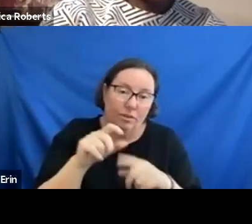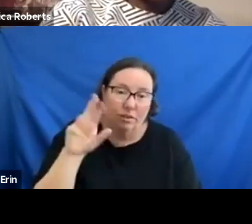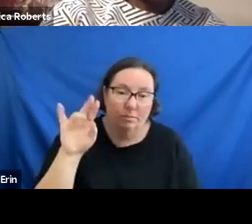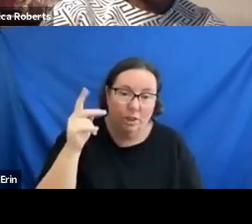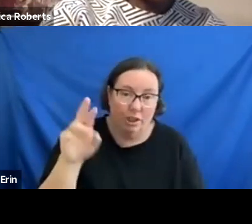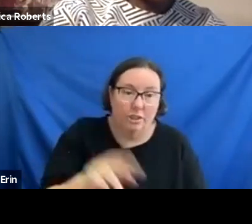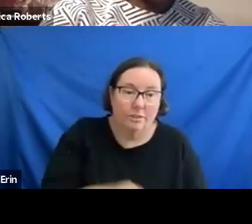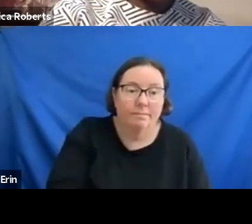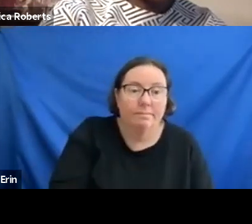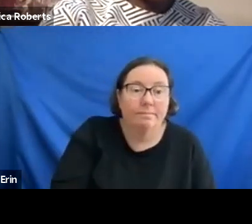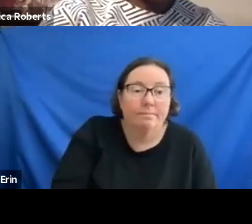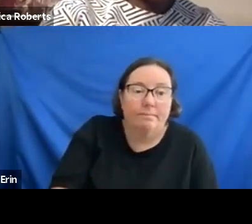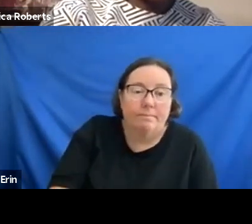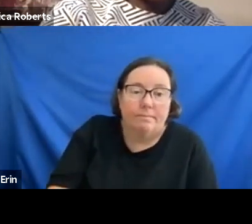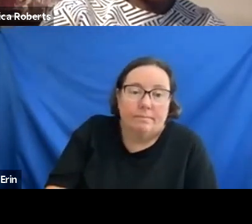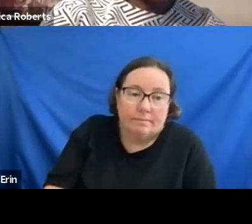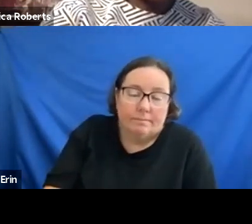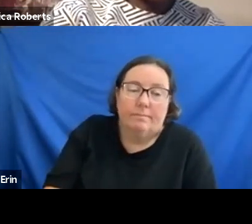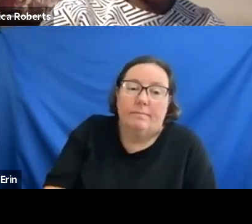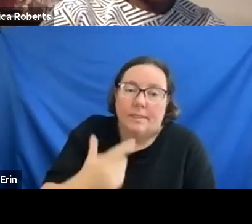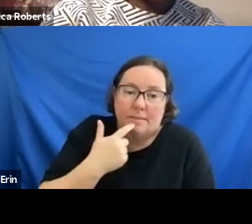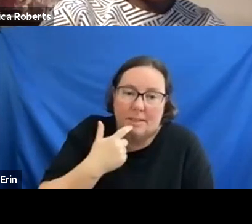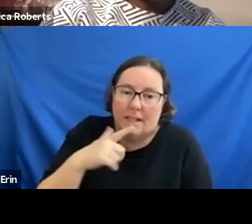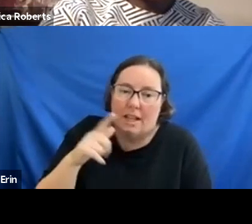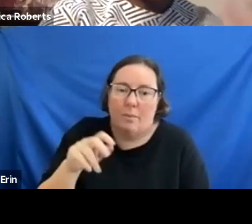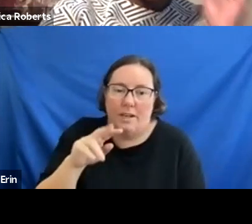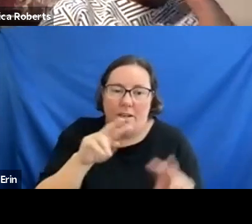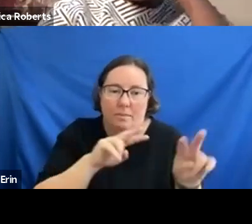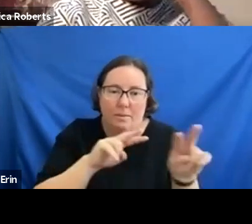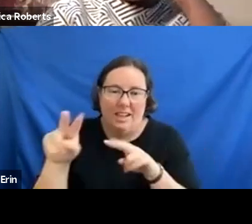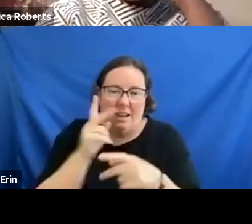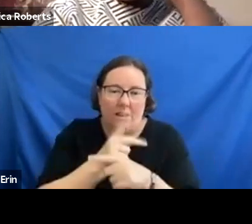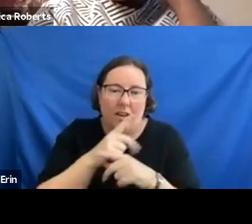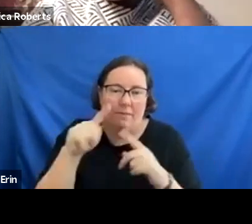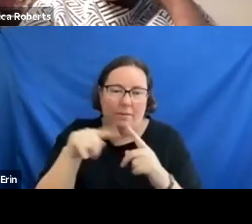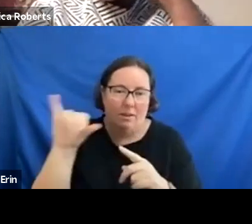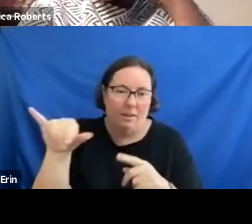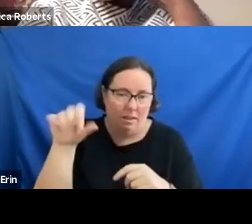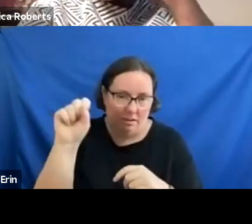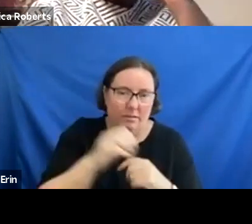rigor? I'm saying that we need to be vigilant of that, correct.